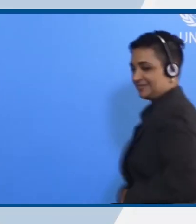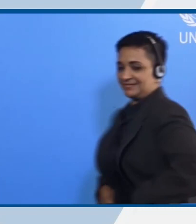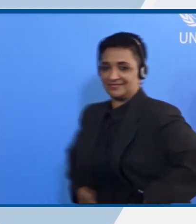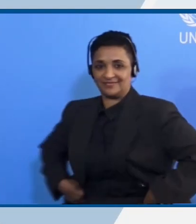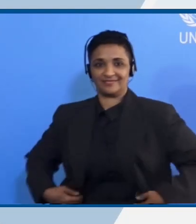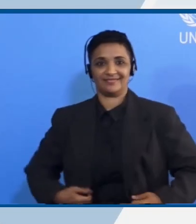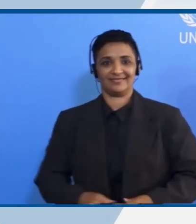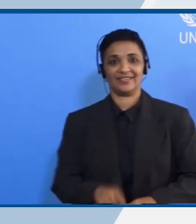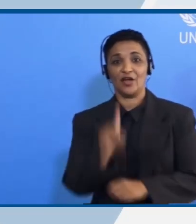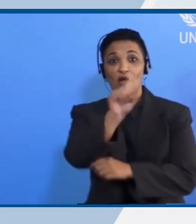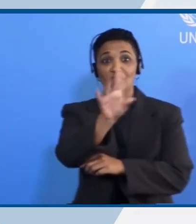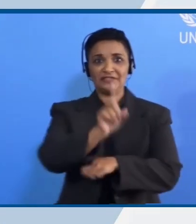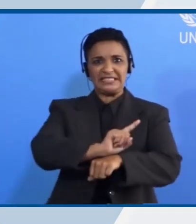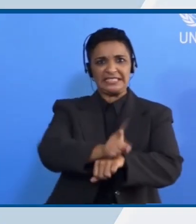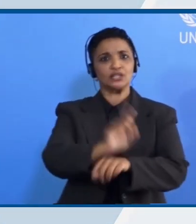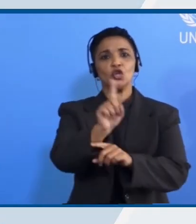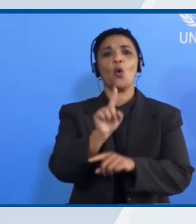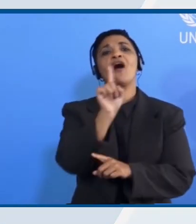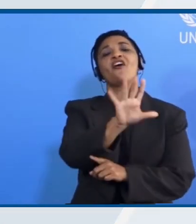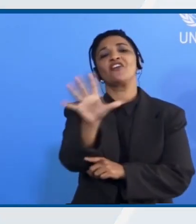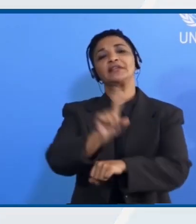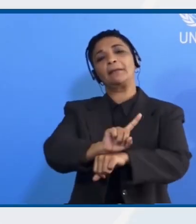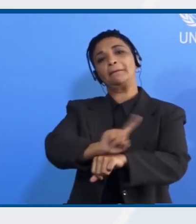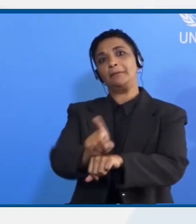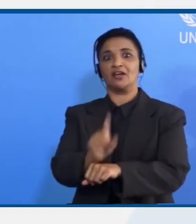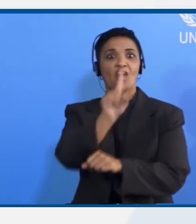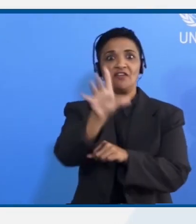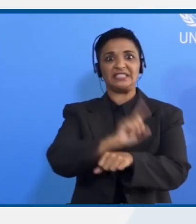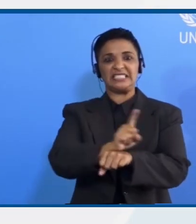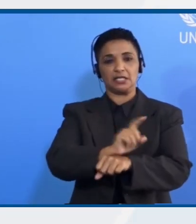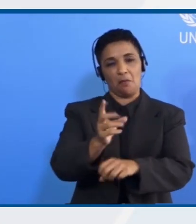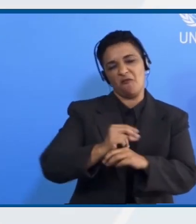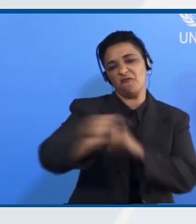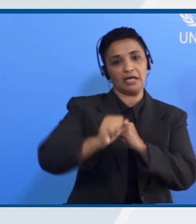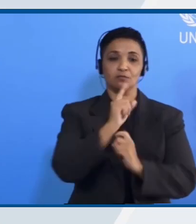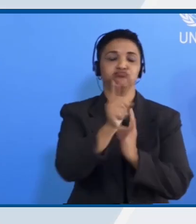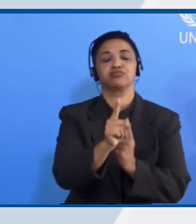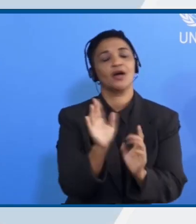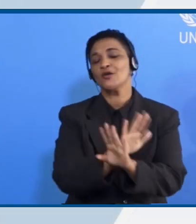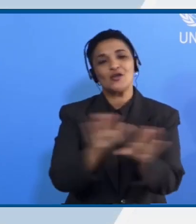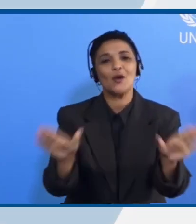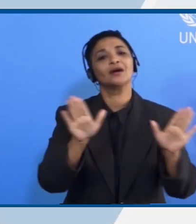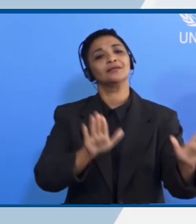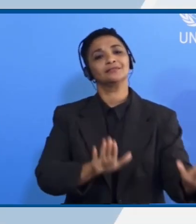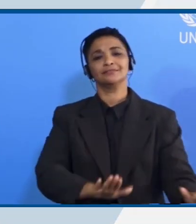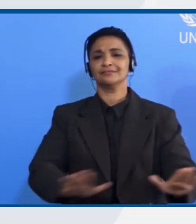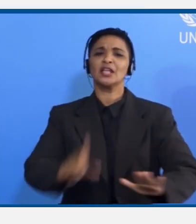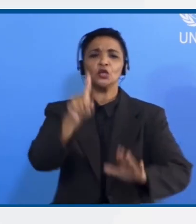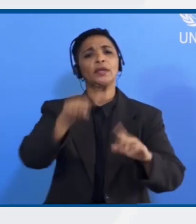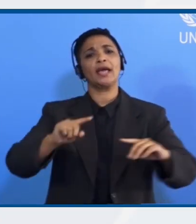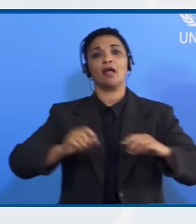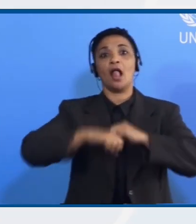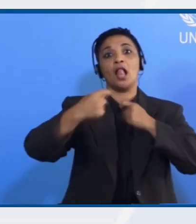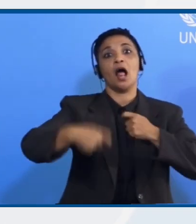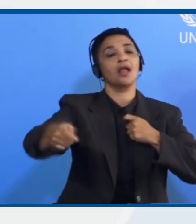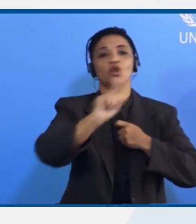15 minutes across all of us. So, no, 15 seconds, it would be torture almost. So, I'm just asking you to be perhaps a bit shorter,